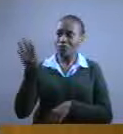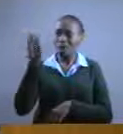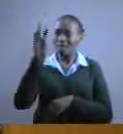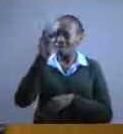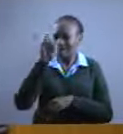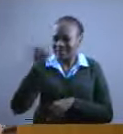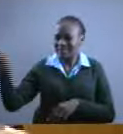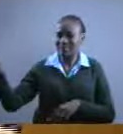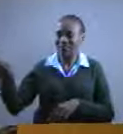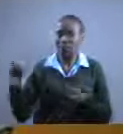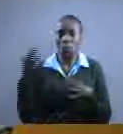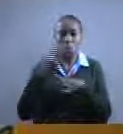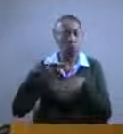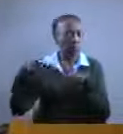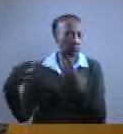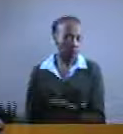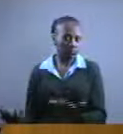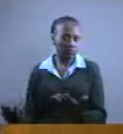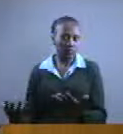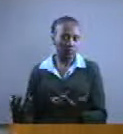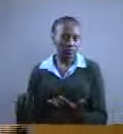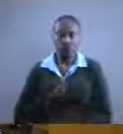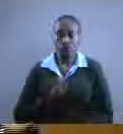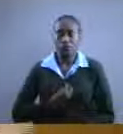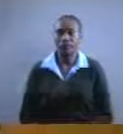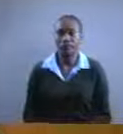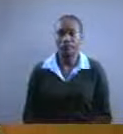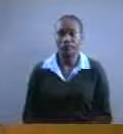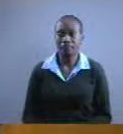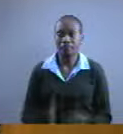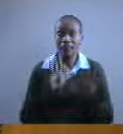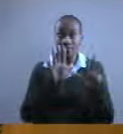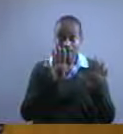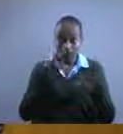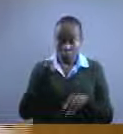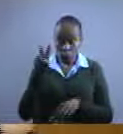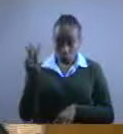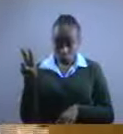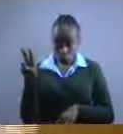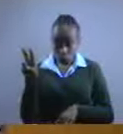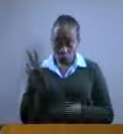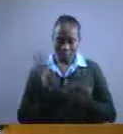people, 3.1 of them, of the